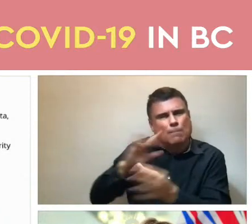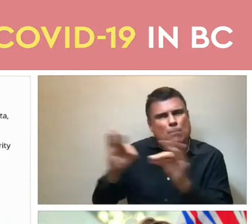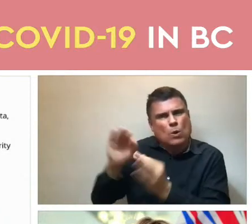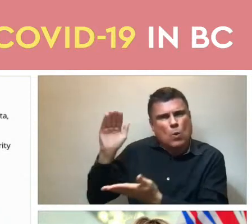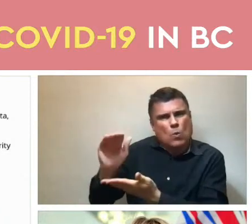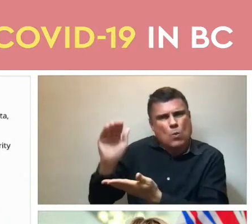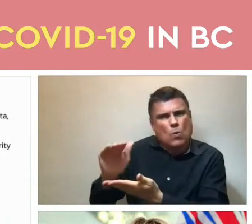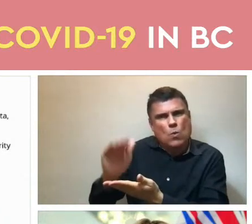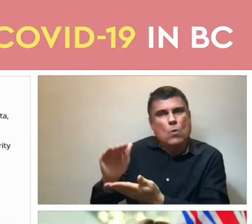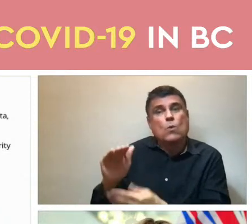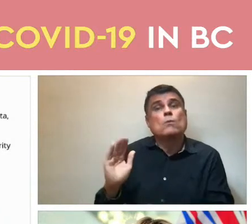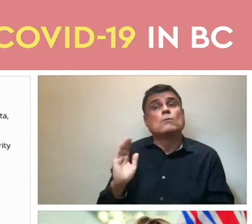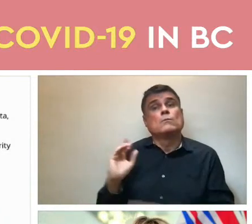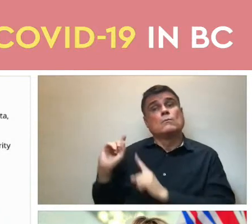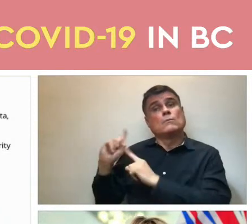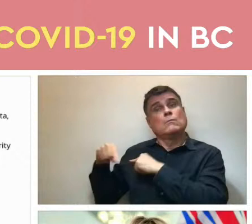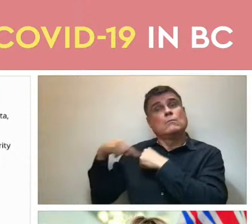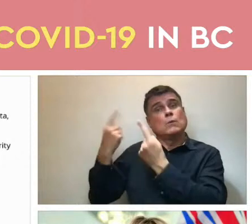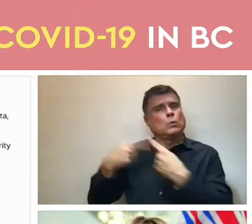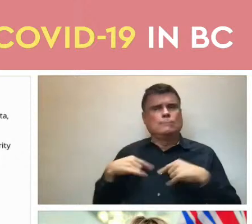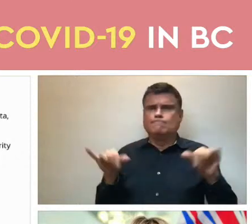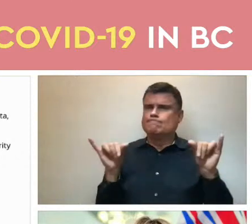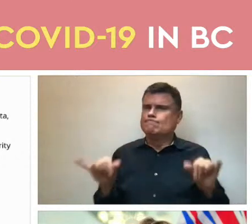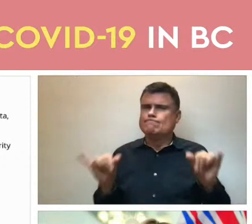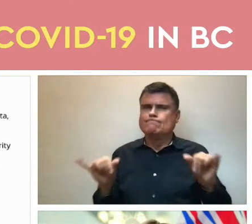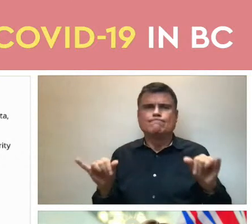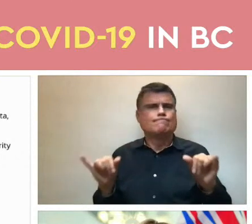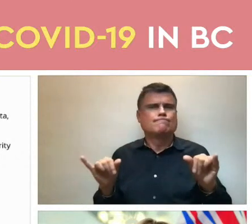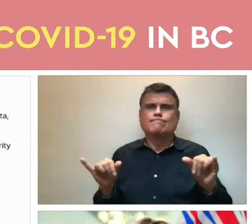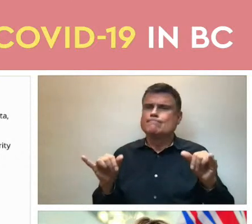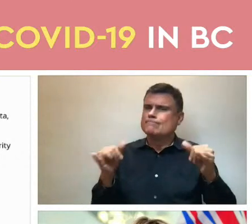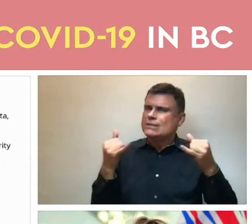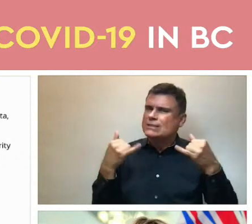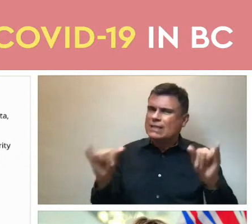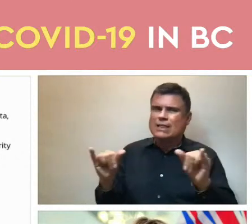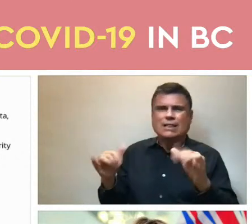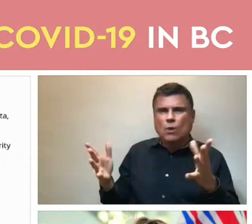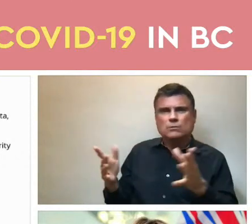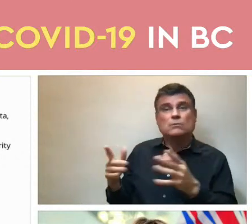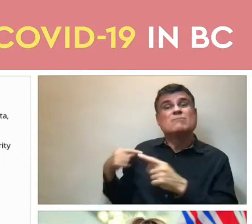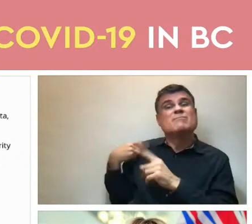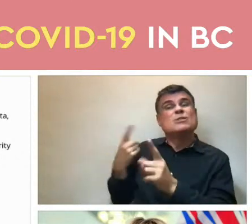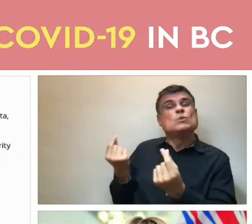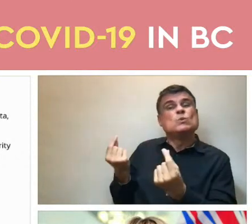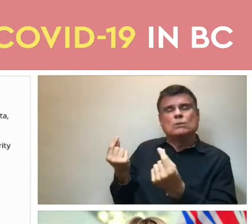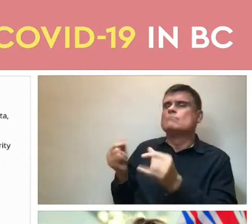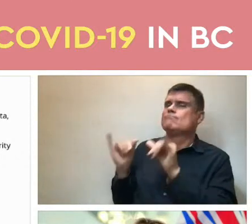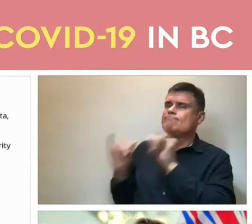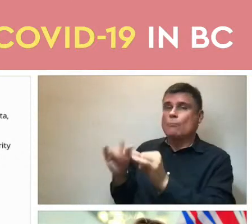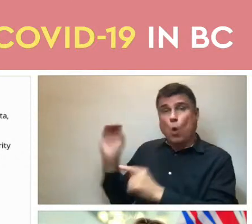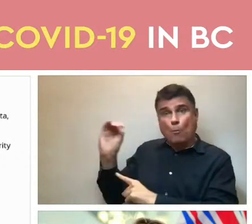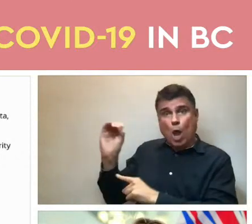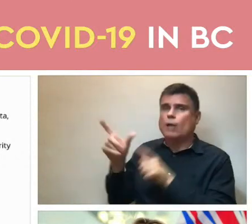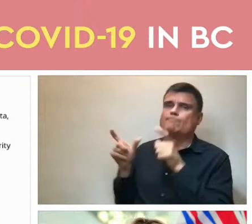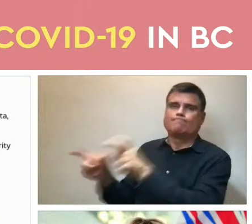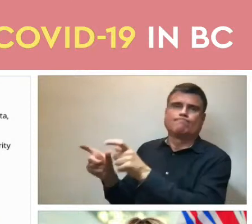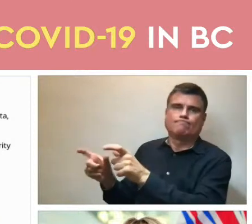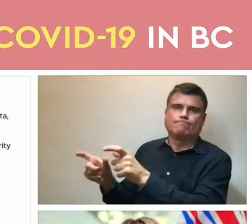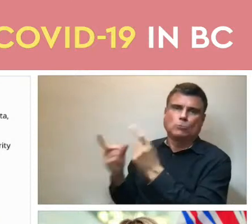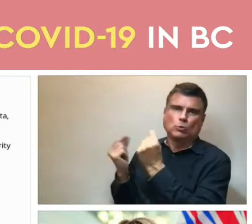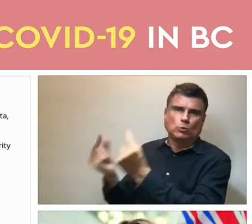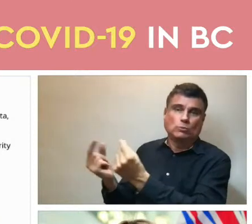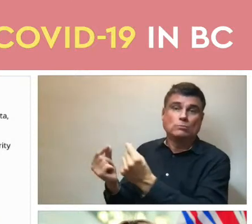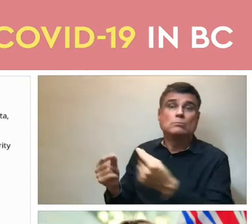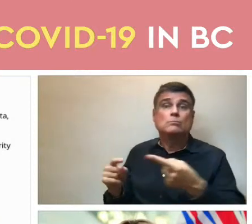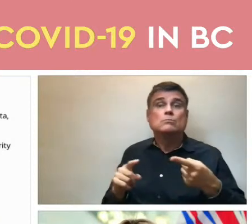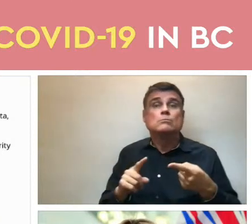year and a half, but particularly for the last few months, and they will work against Omicron. That means getting vaccinated,